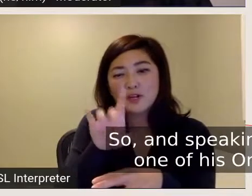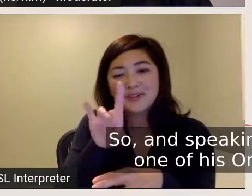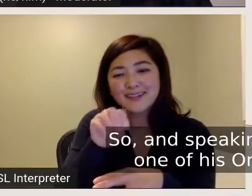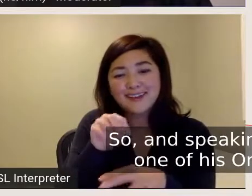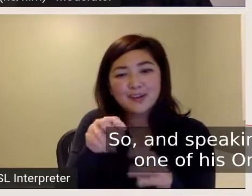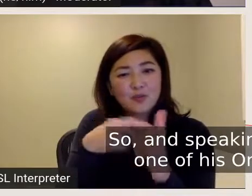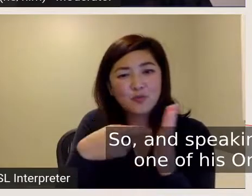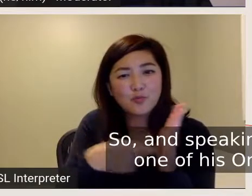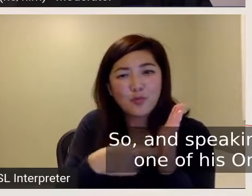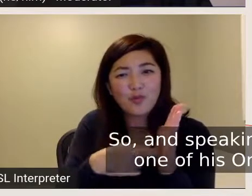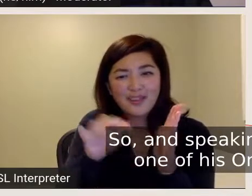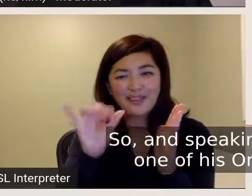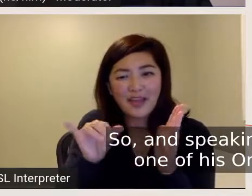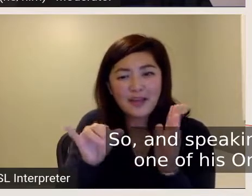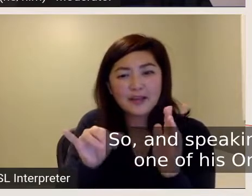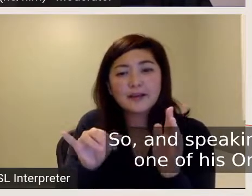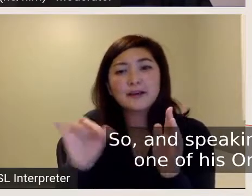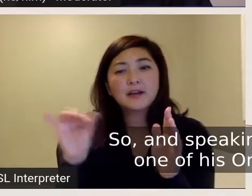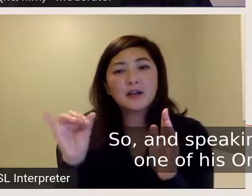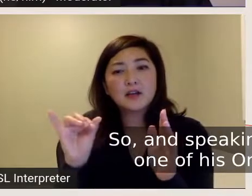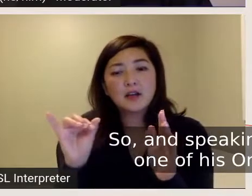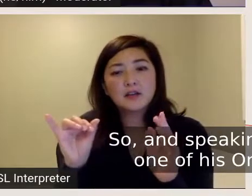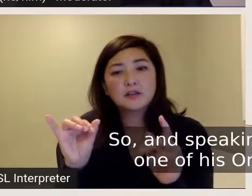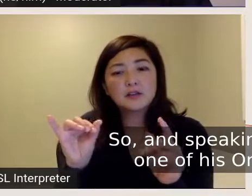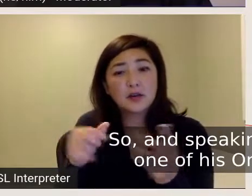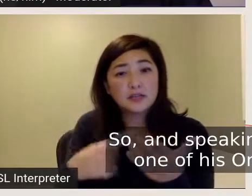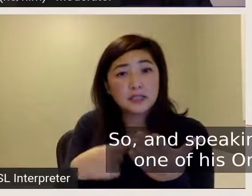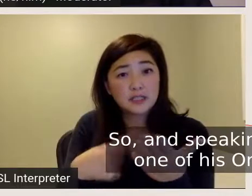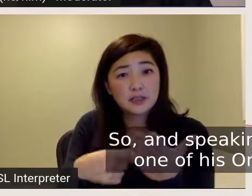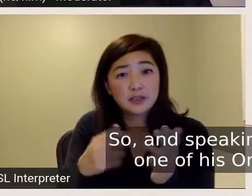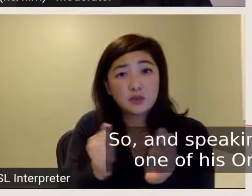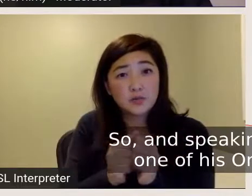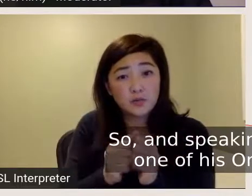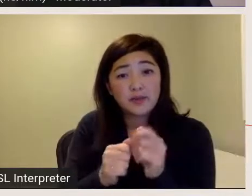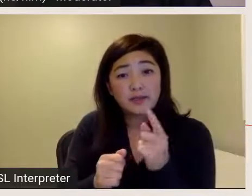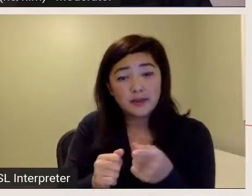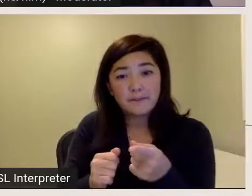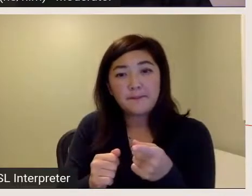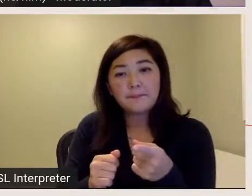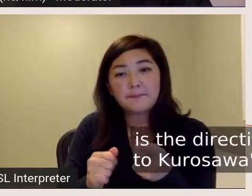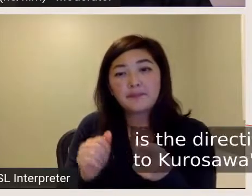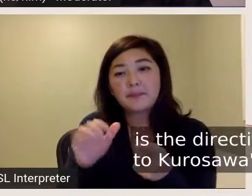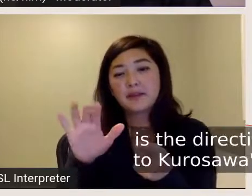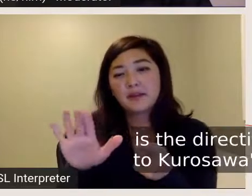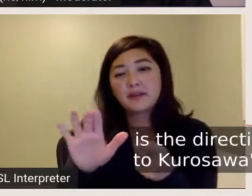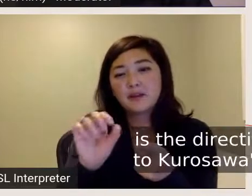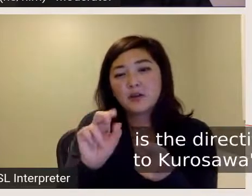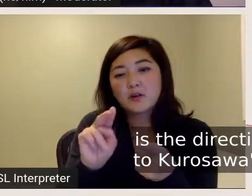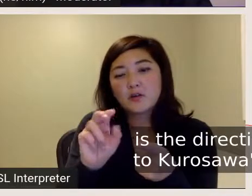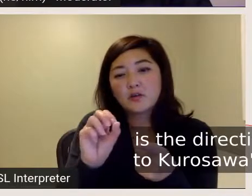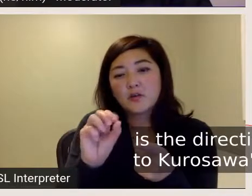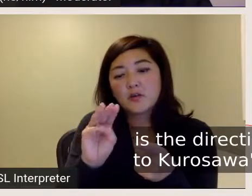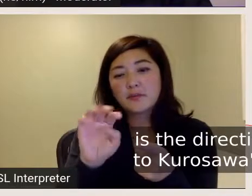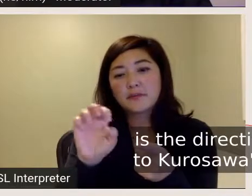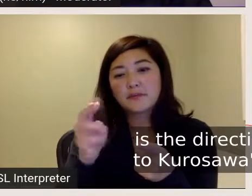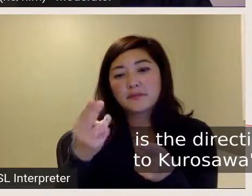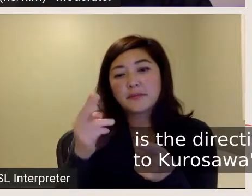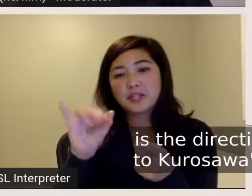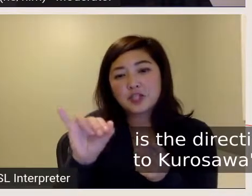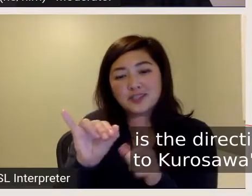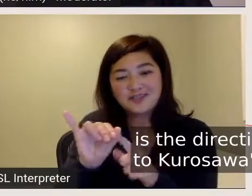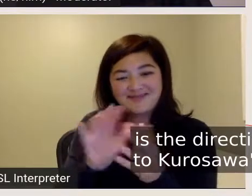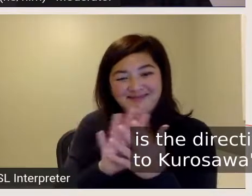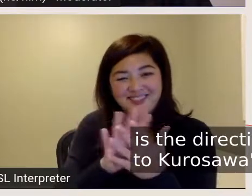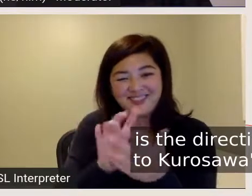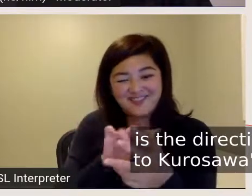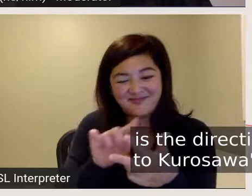So, speaking of Kurosawa, one of his Onomichi films is a direct